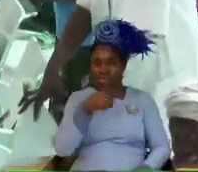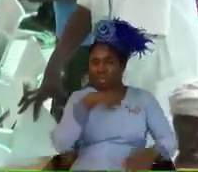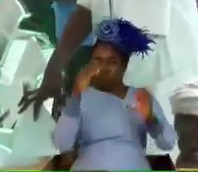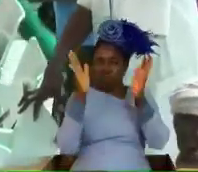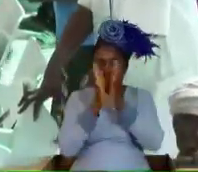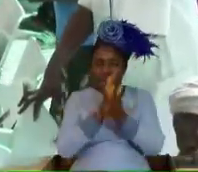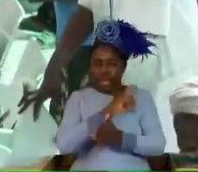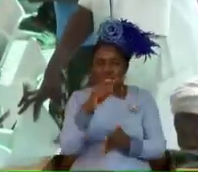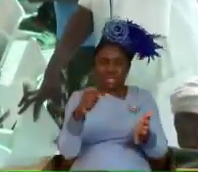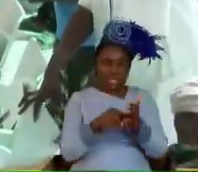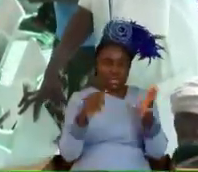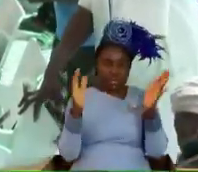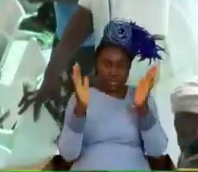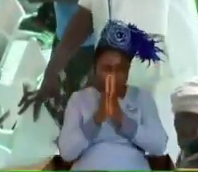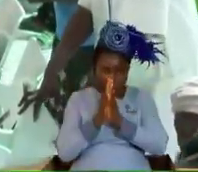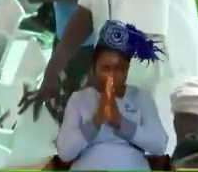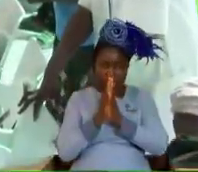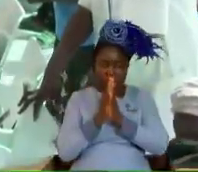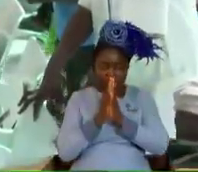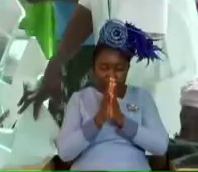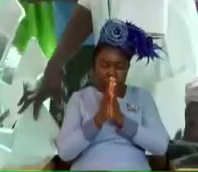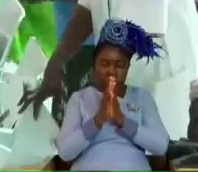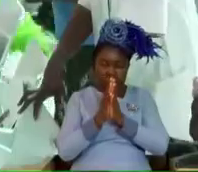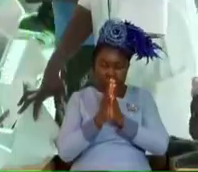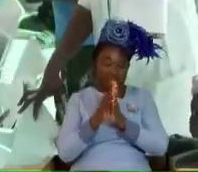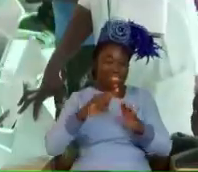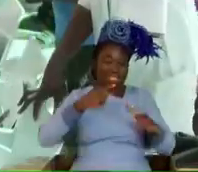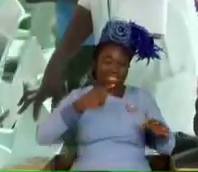holy madness.